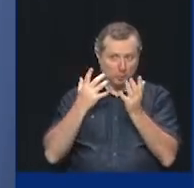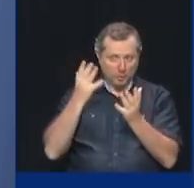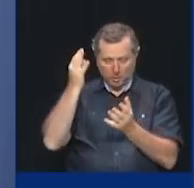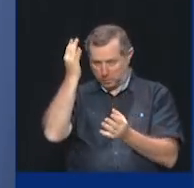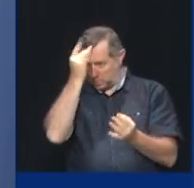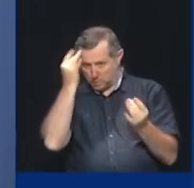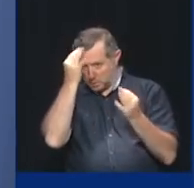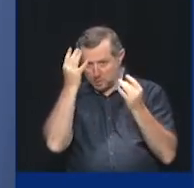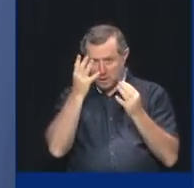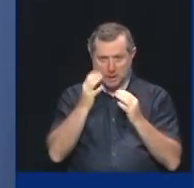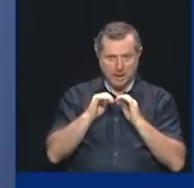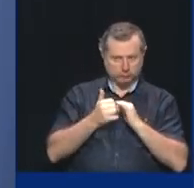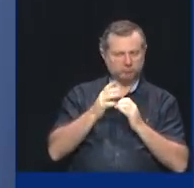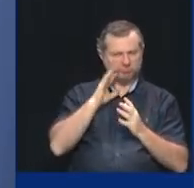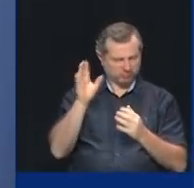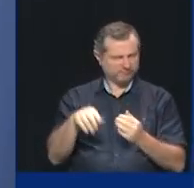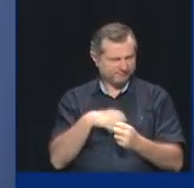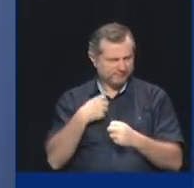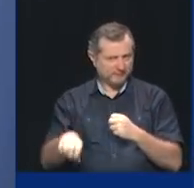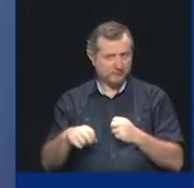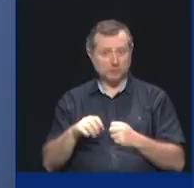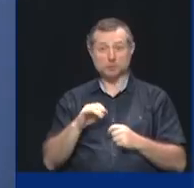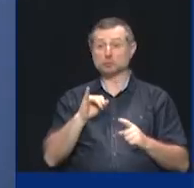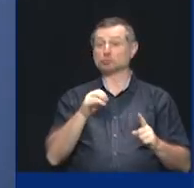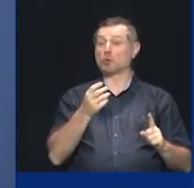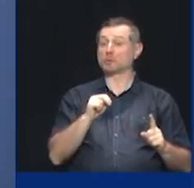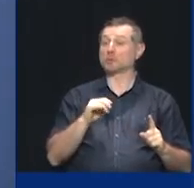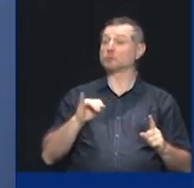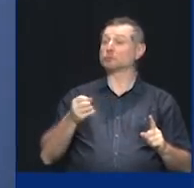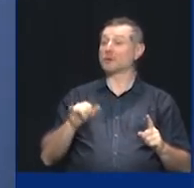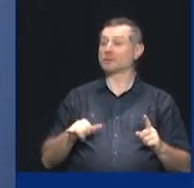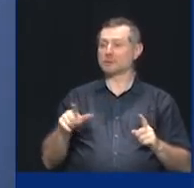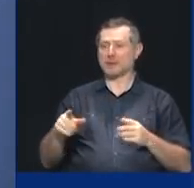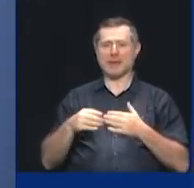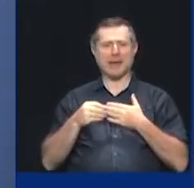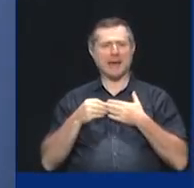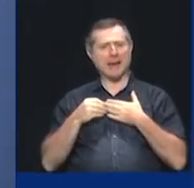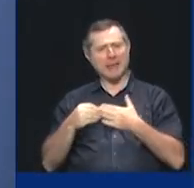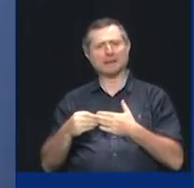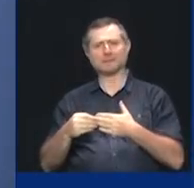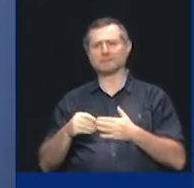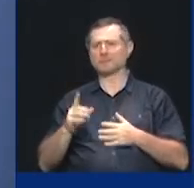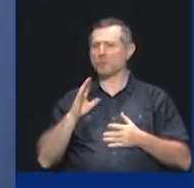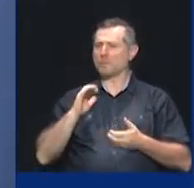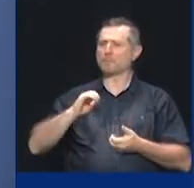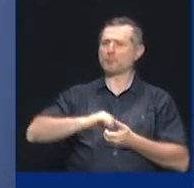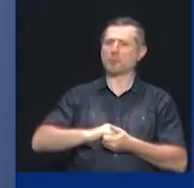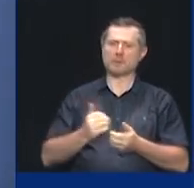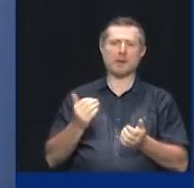John Jay, in many ways, is leading the way, and we're going to be partnering with them. So let's give them another round of applause.